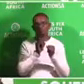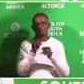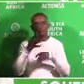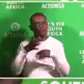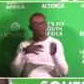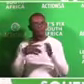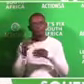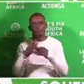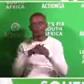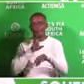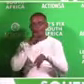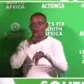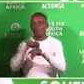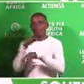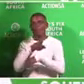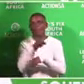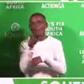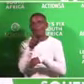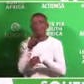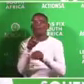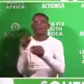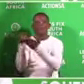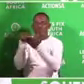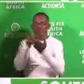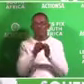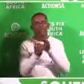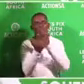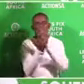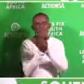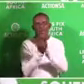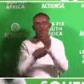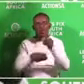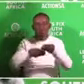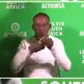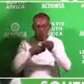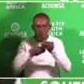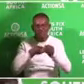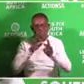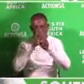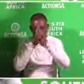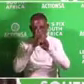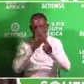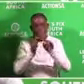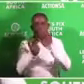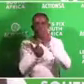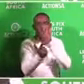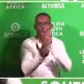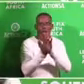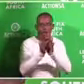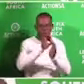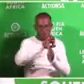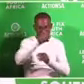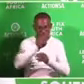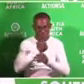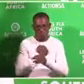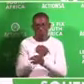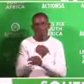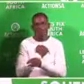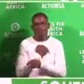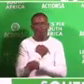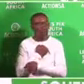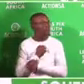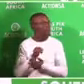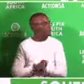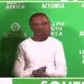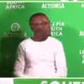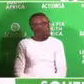However, we want them to come here legally, and when they're here, to respect our laws. In the event of them,